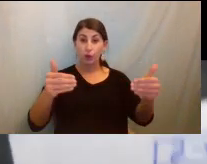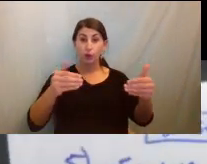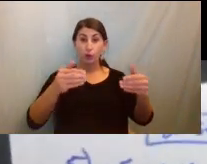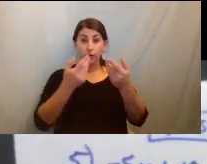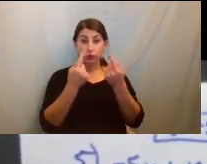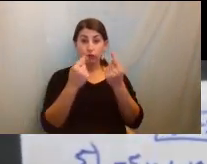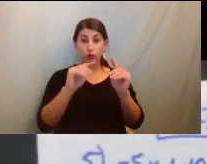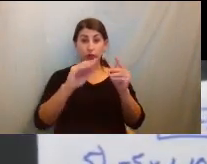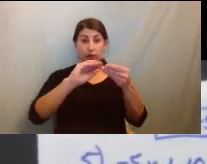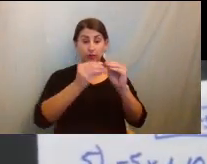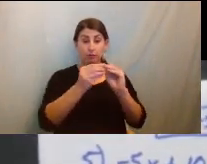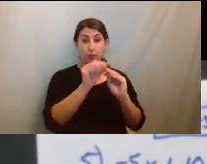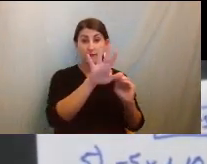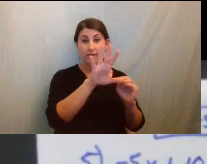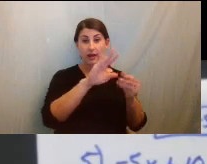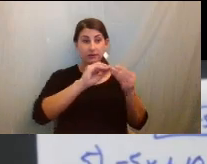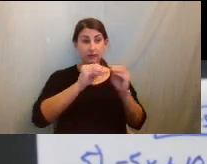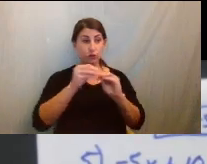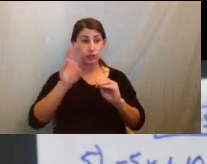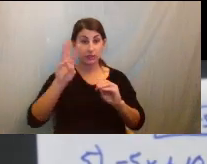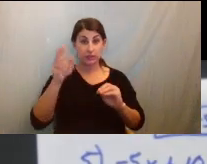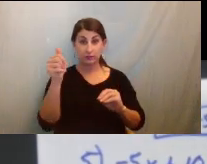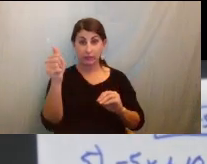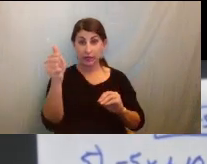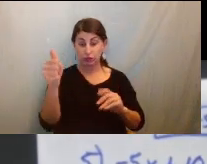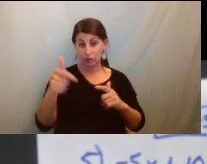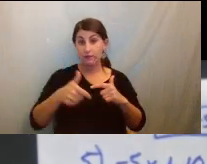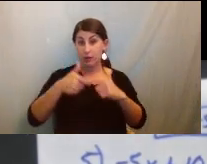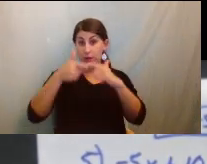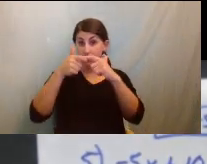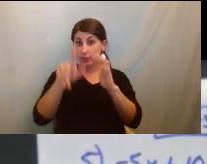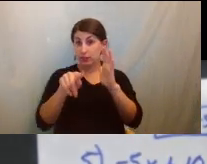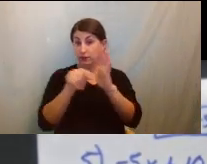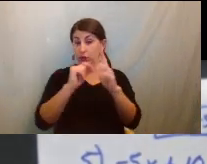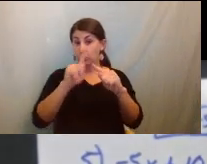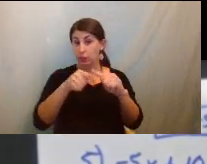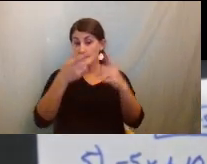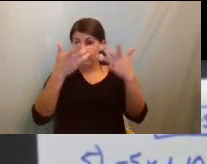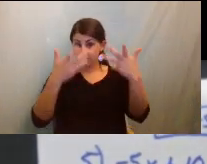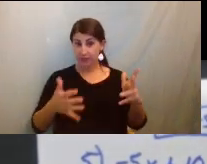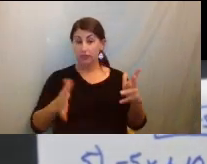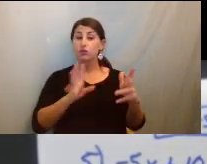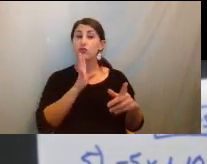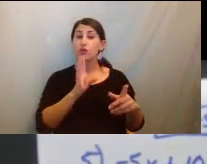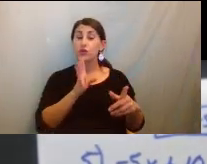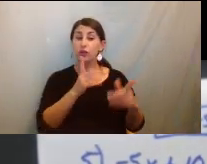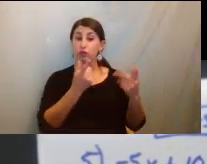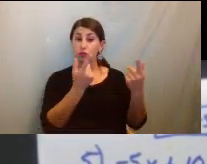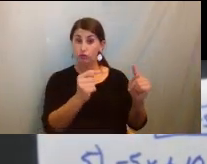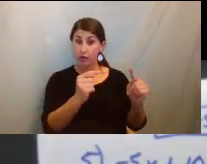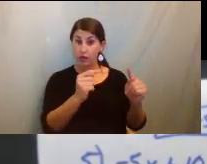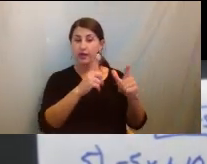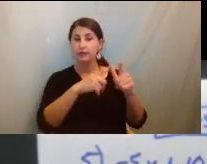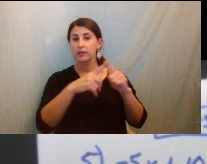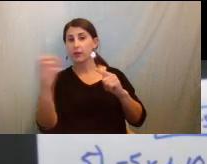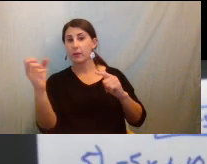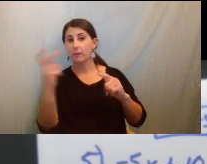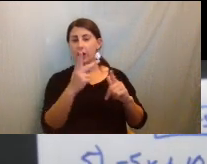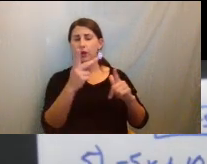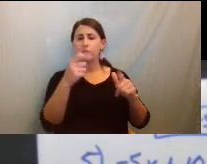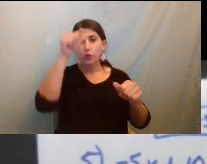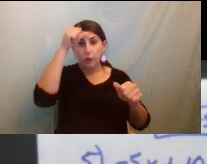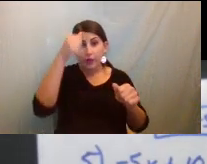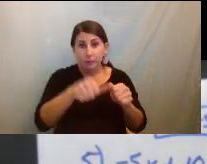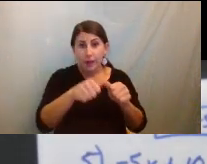So go ahead and try those two, and pause this when I'm done talking. Try those two, and then come back when you're done. Take